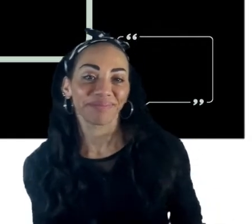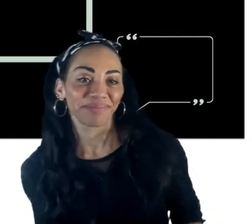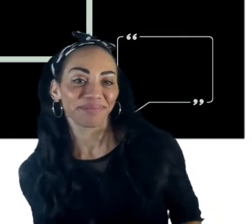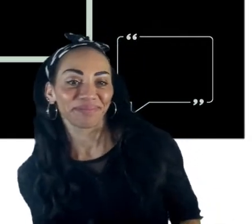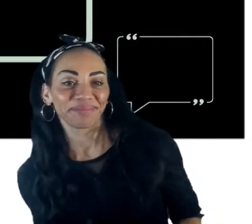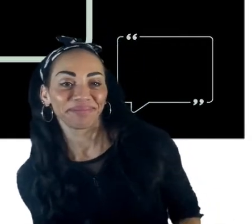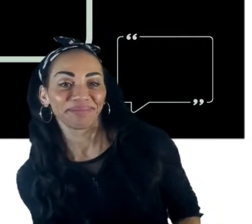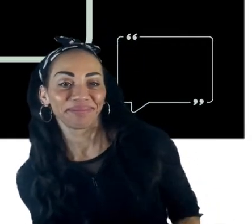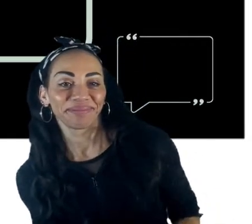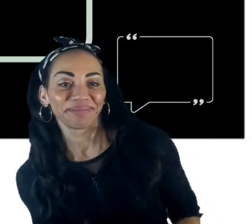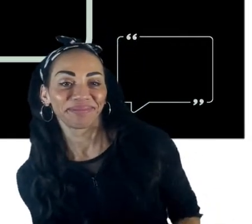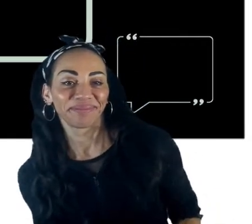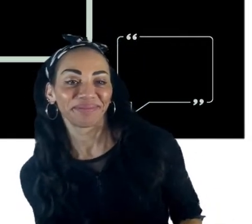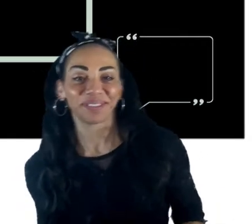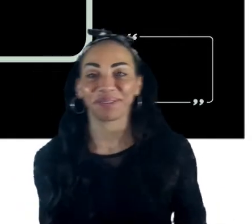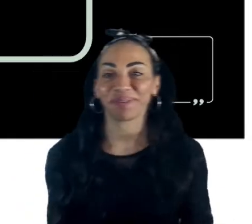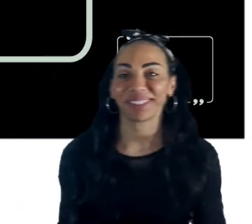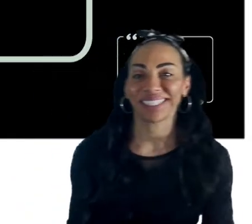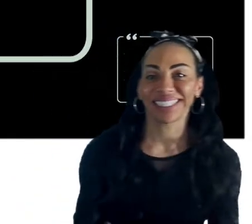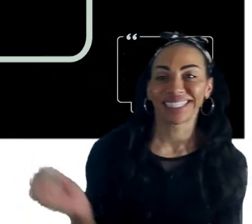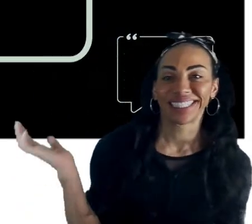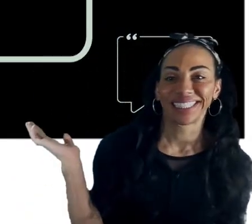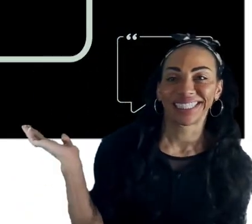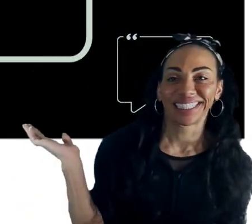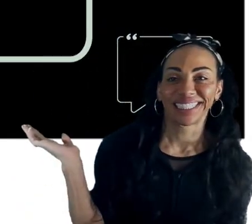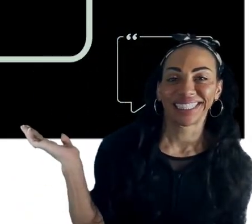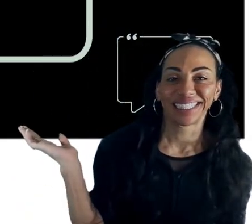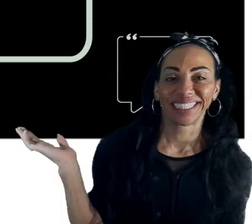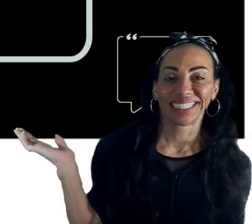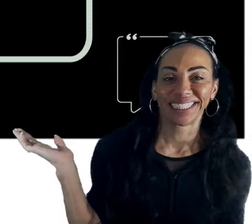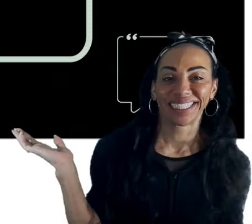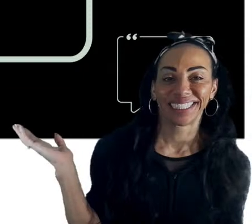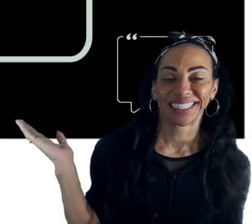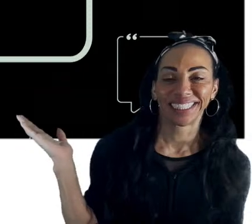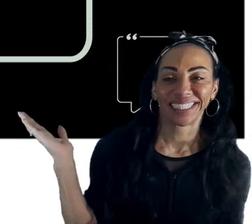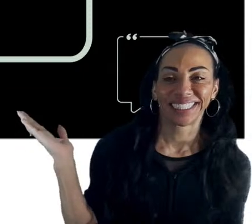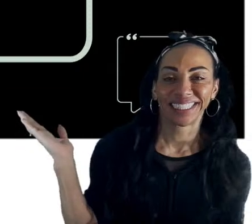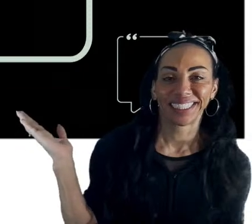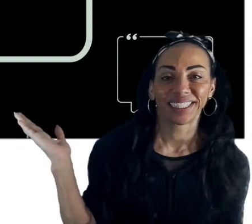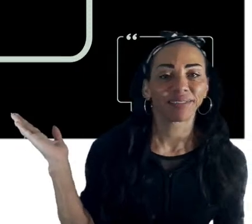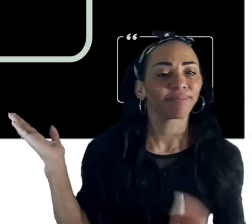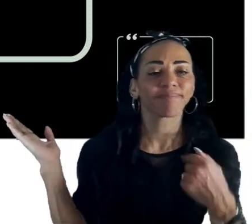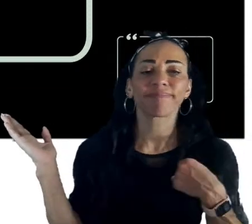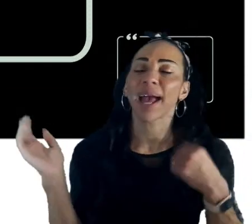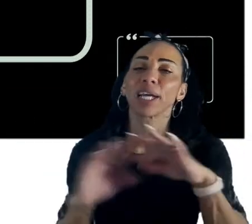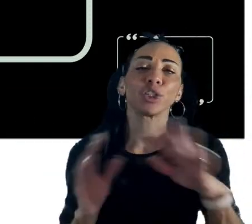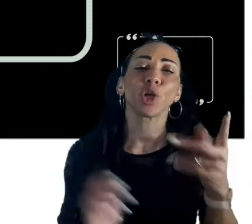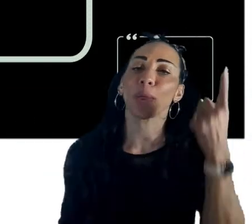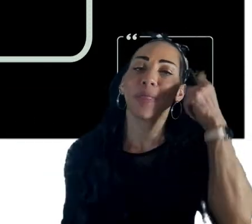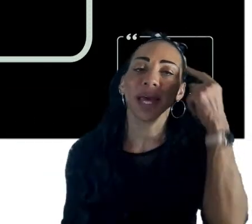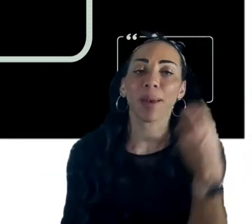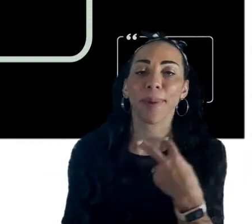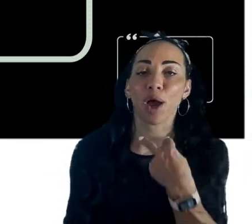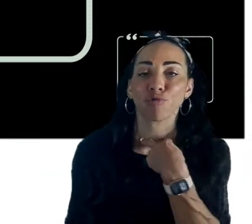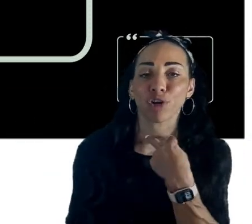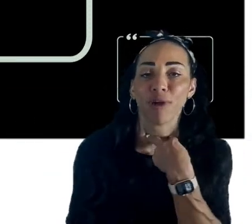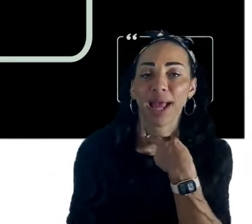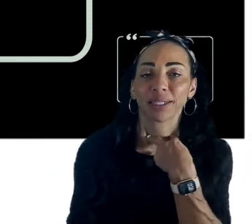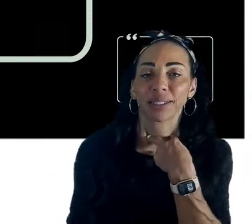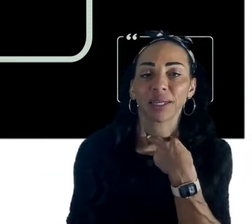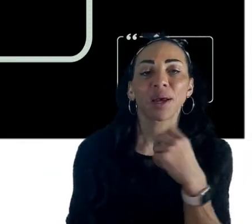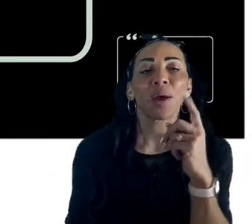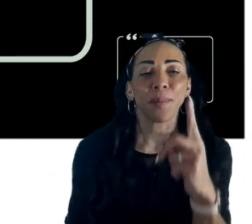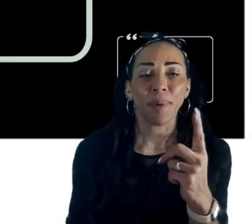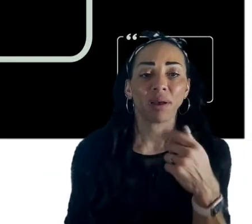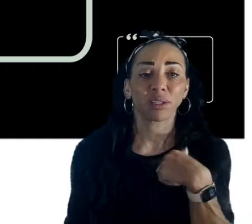to not to think too much about regrets, but I definitely sent photos of myself to strangers on